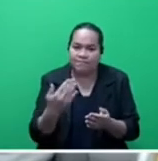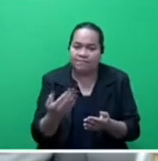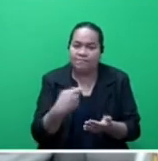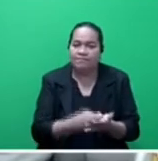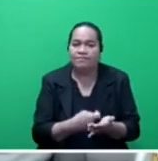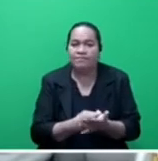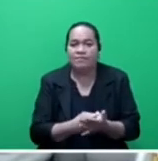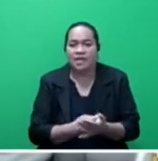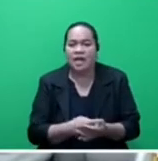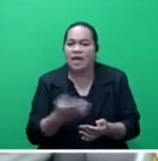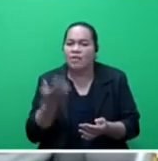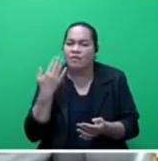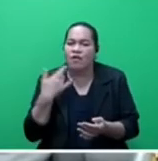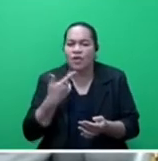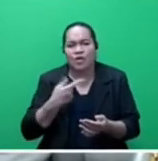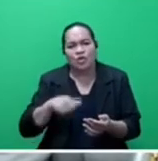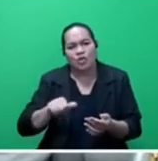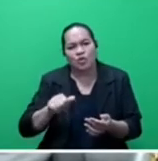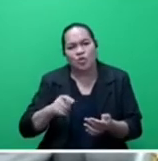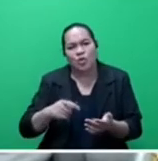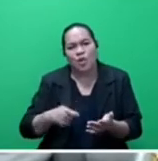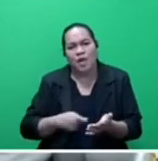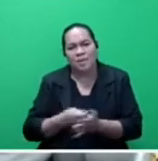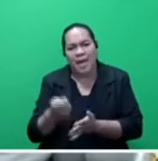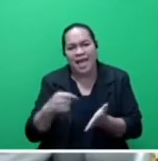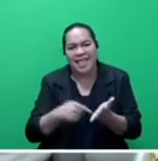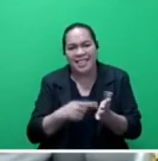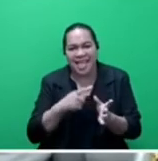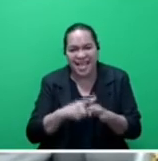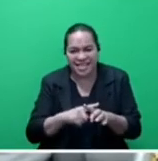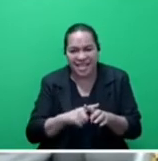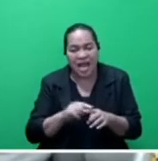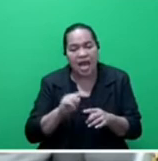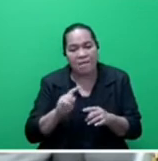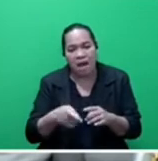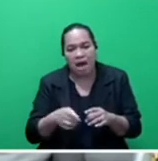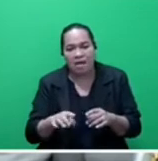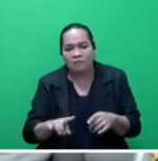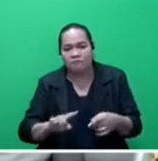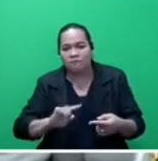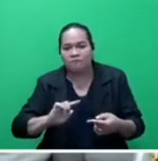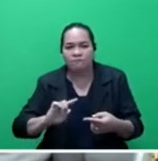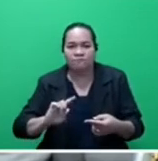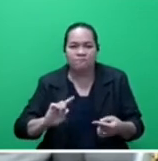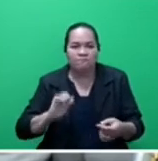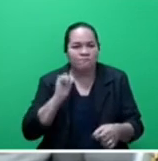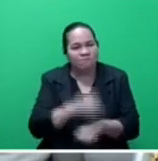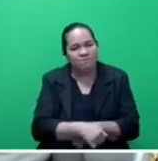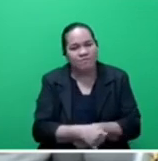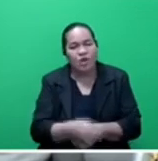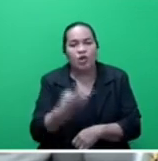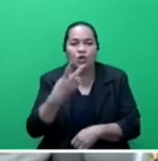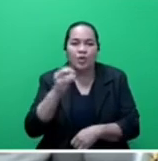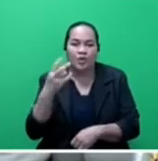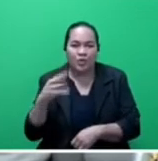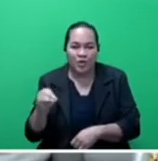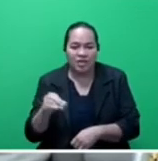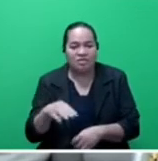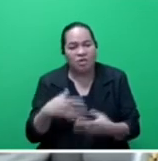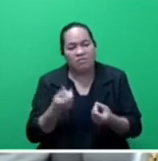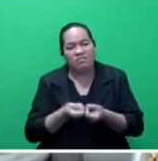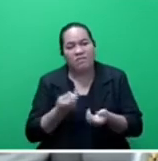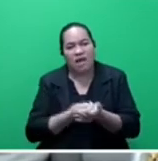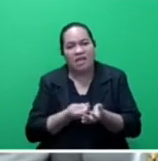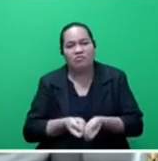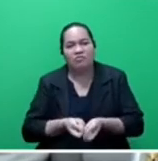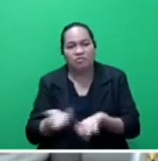They used to pay tax on it, but it was repealed in 2020, and again, it is money down the drain for